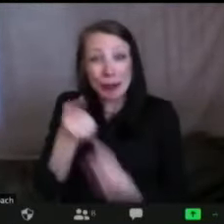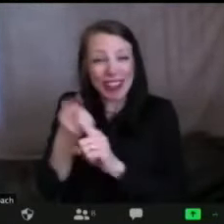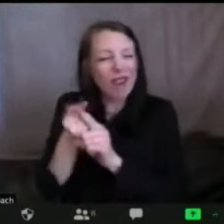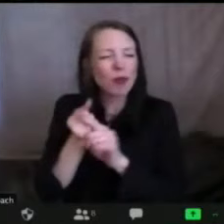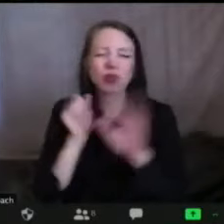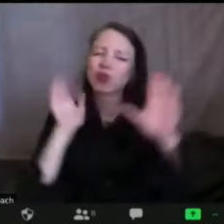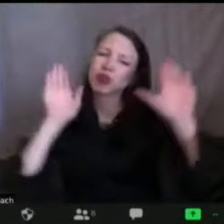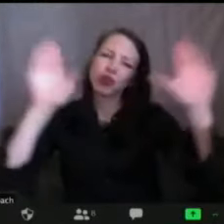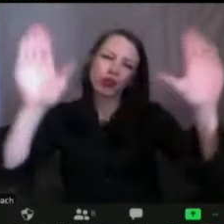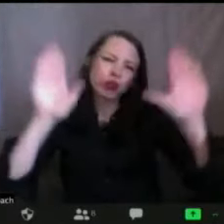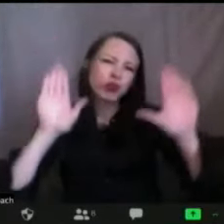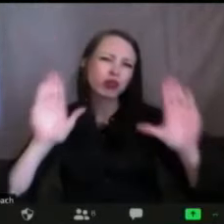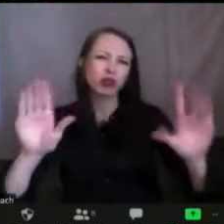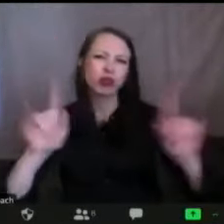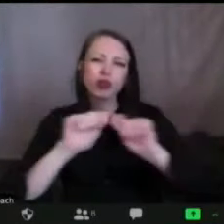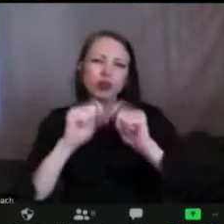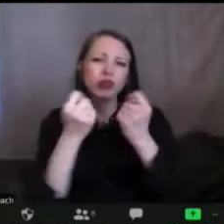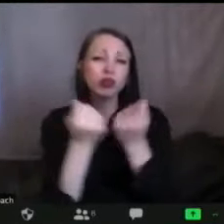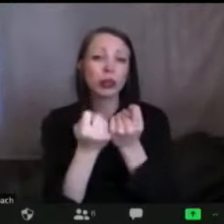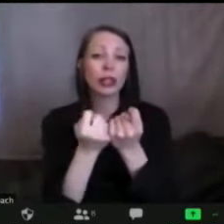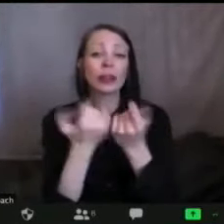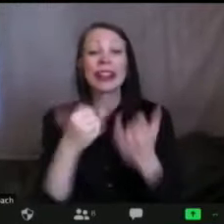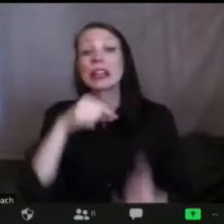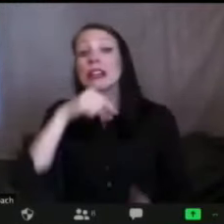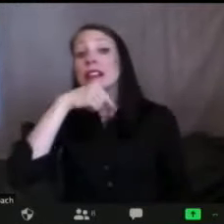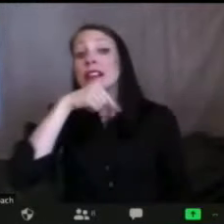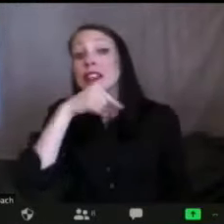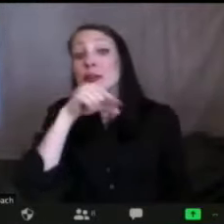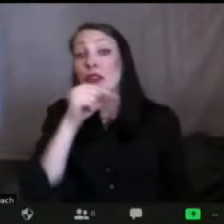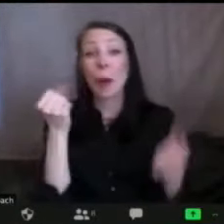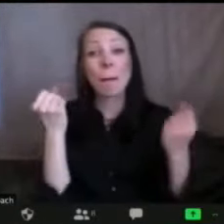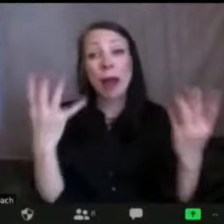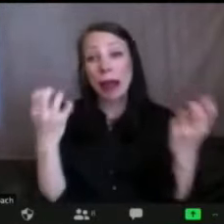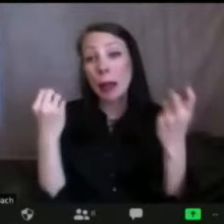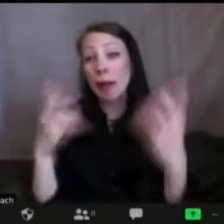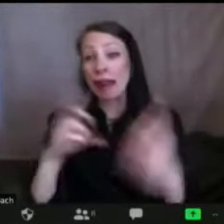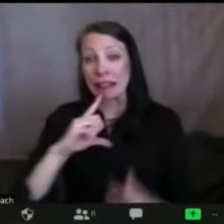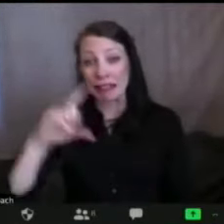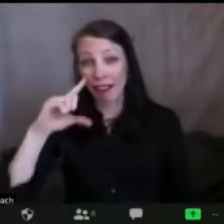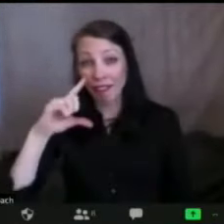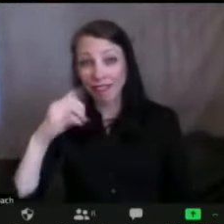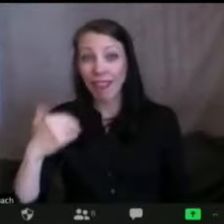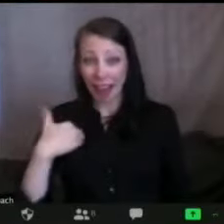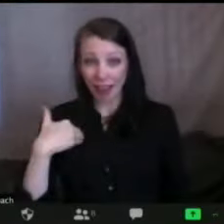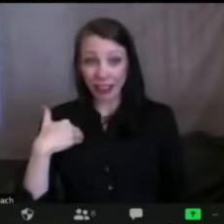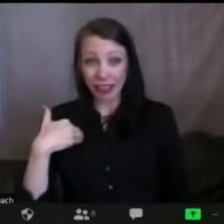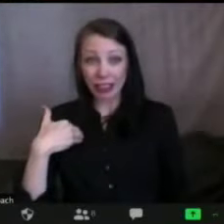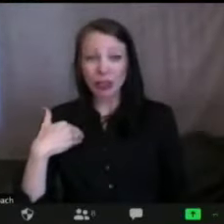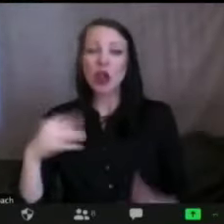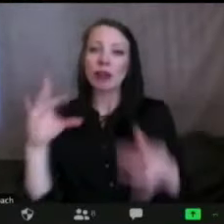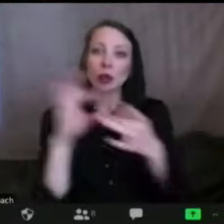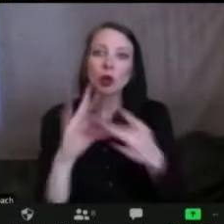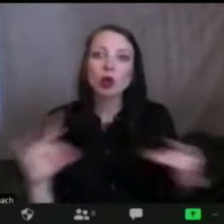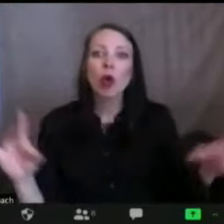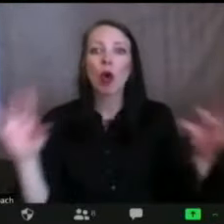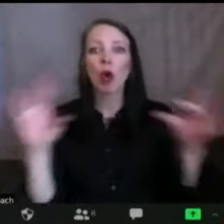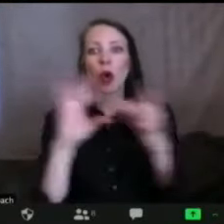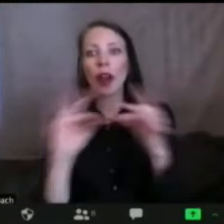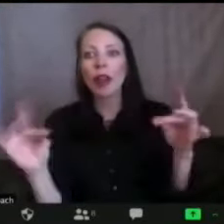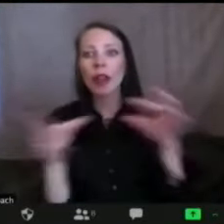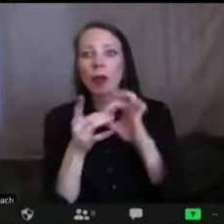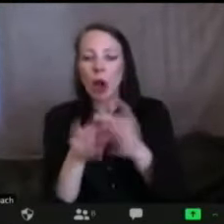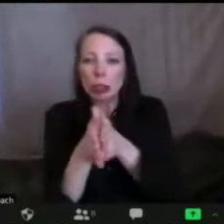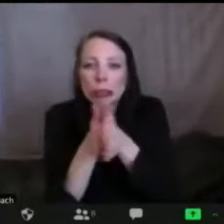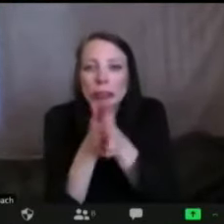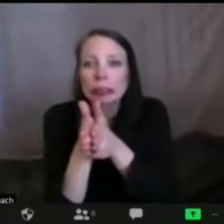of the team. Jennie-O has since welcomed many deaf team members to our family. Their story is one of dreams, perseverance, chances,